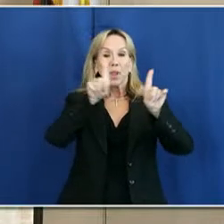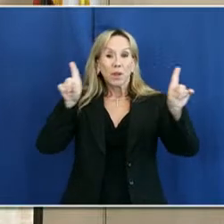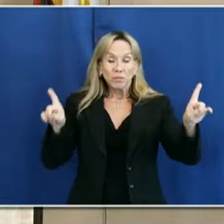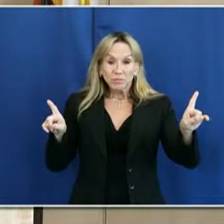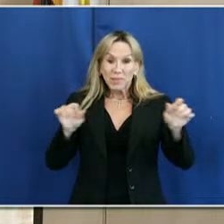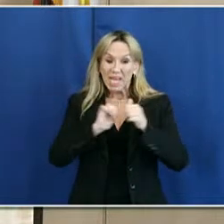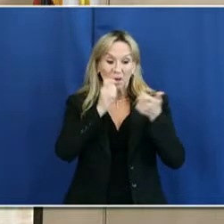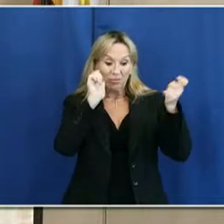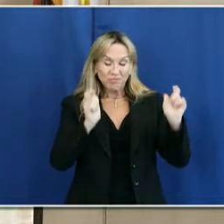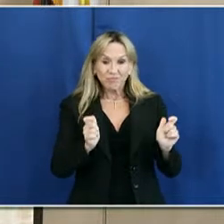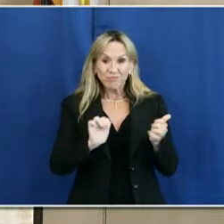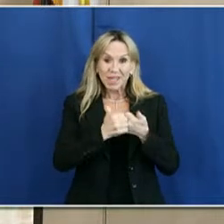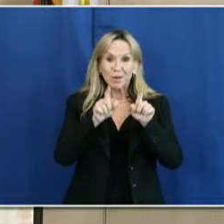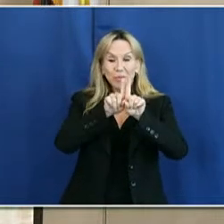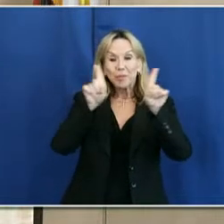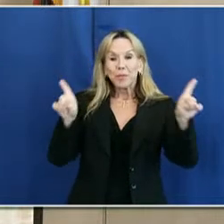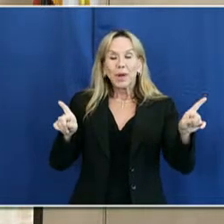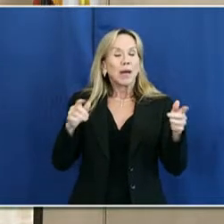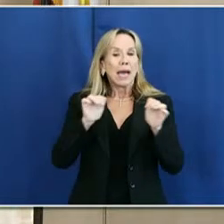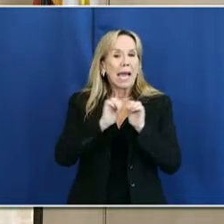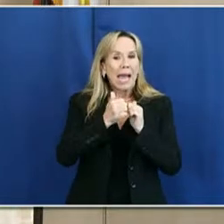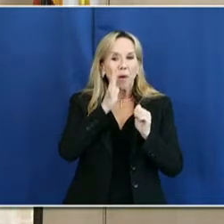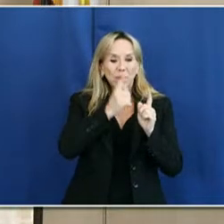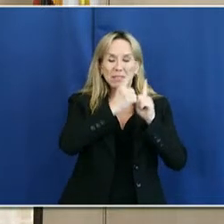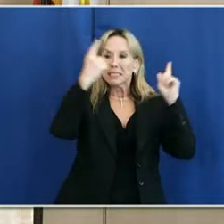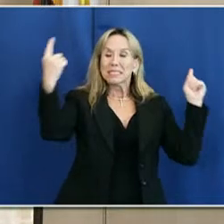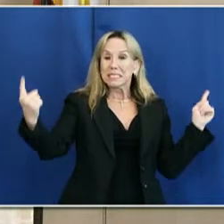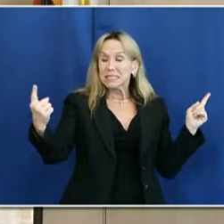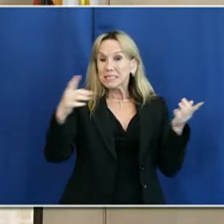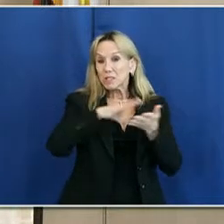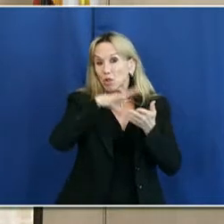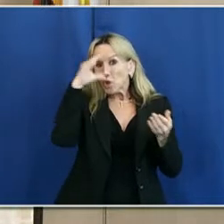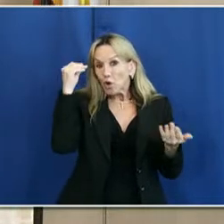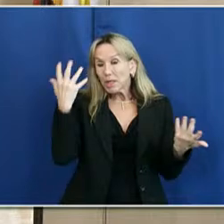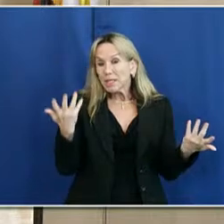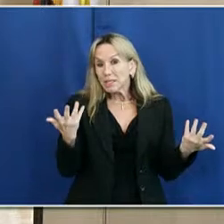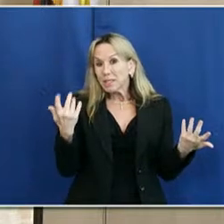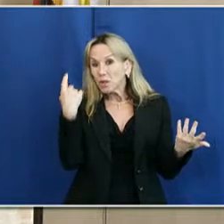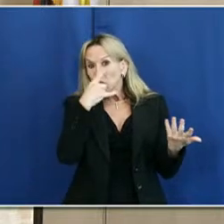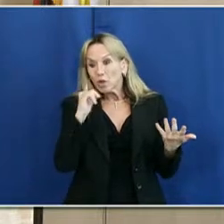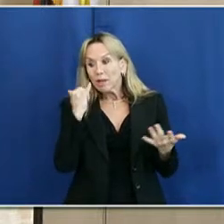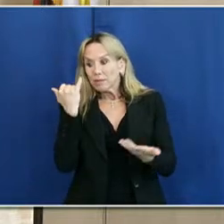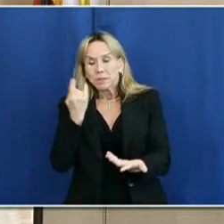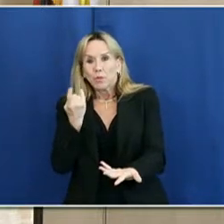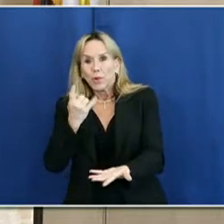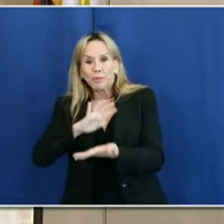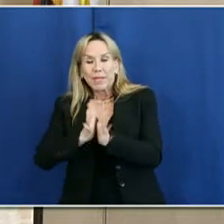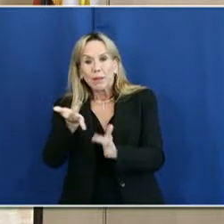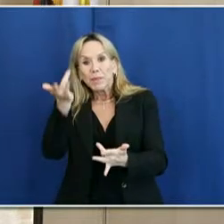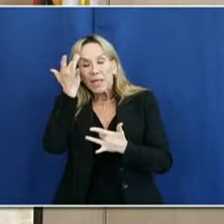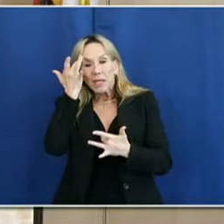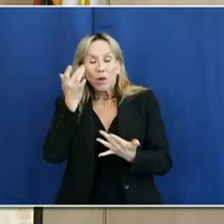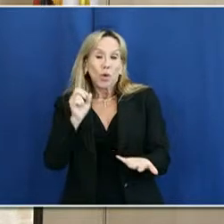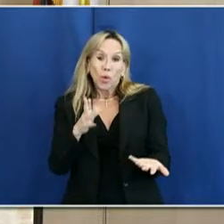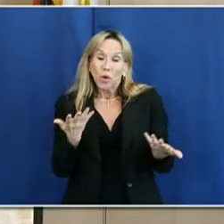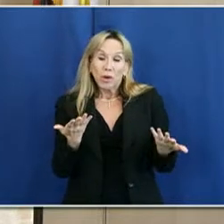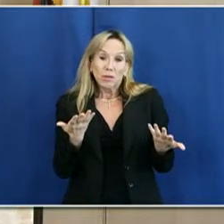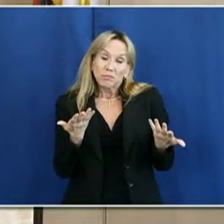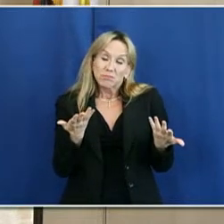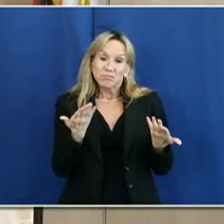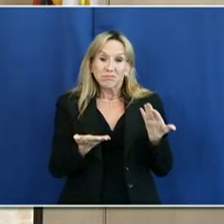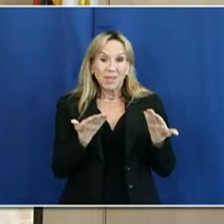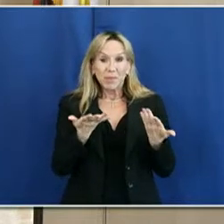distancing, for distance learning, whether or not someone became ill, or whether or not parents want